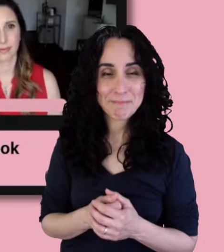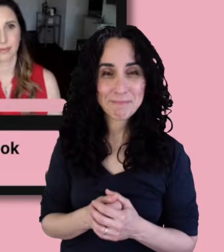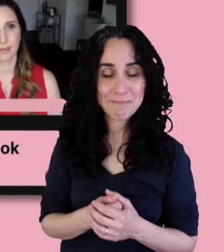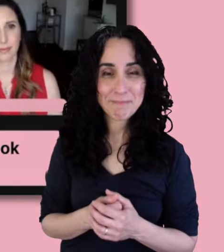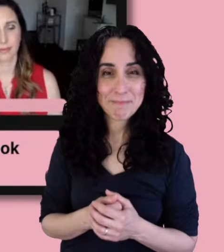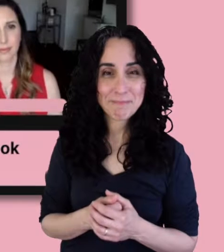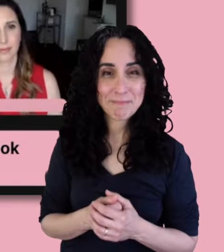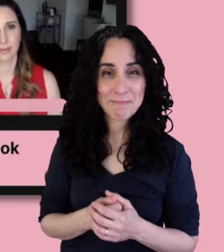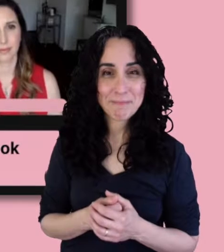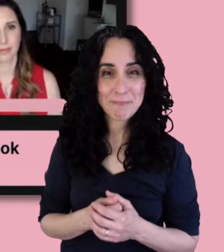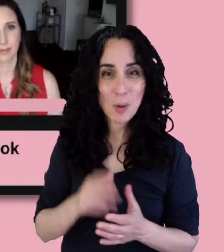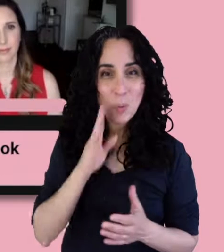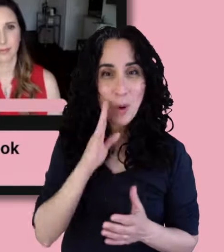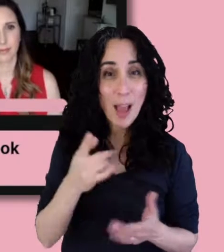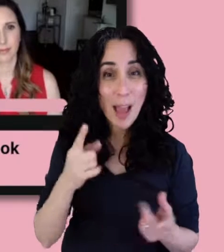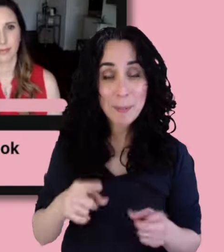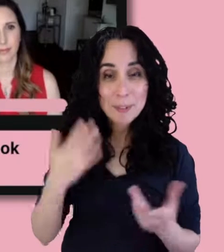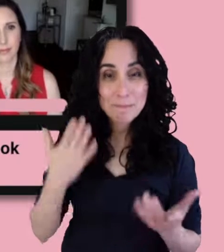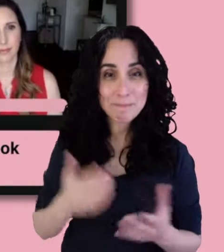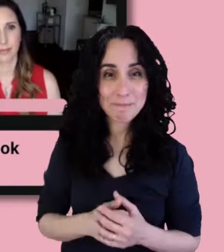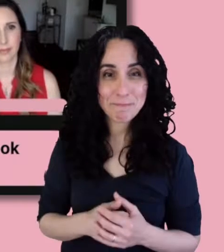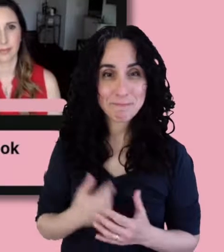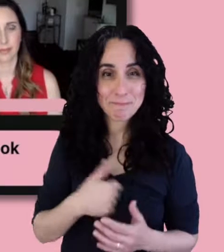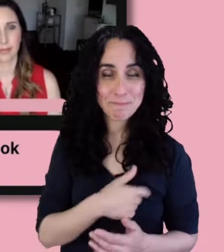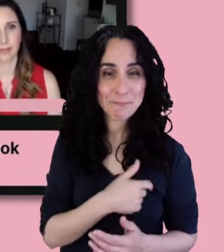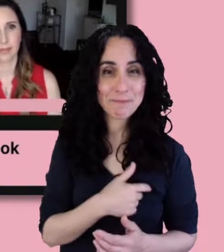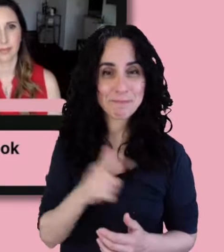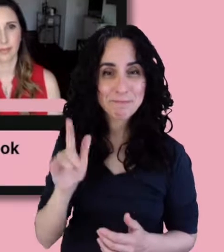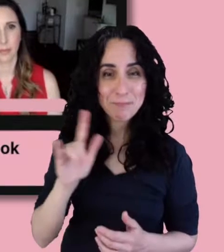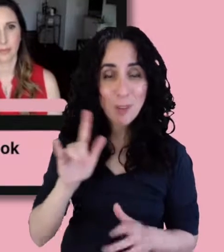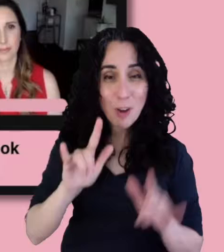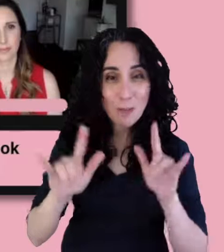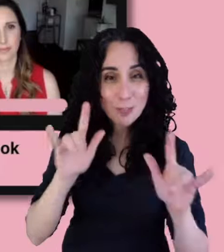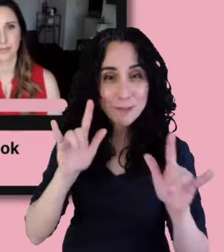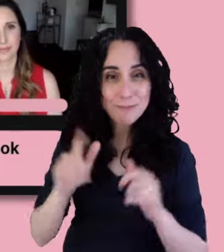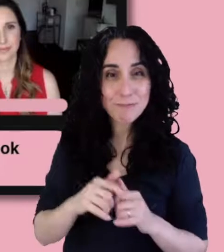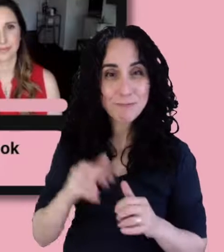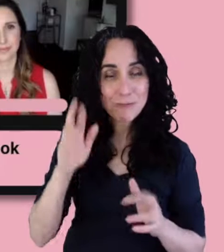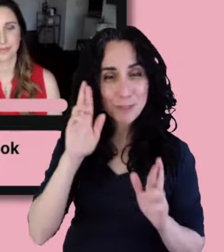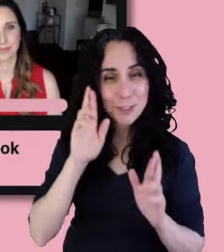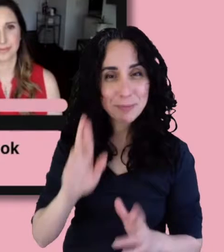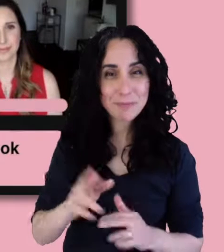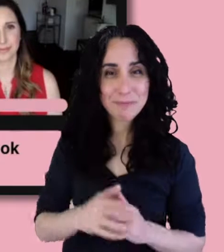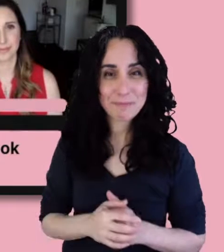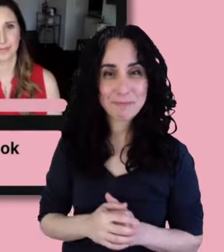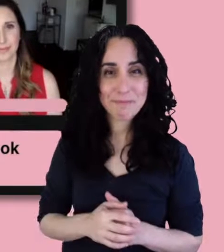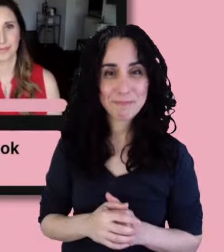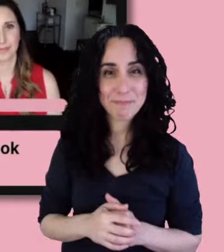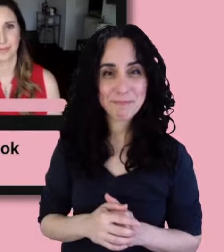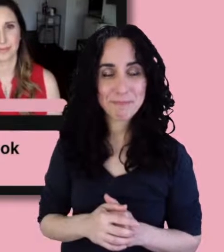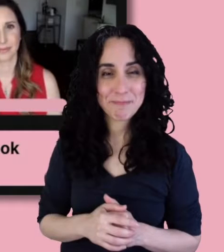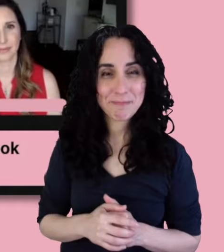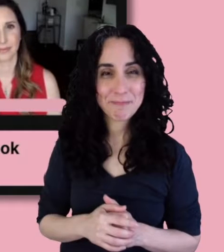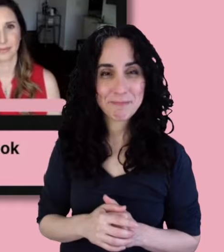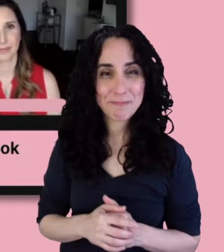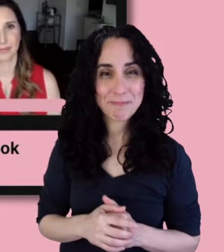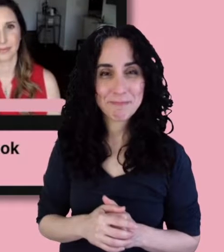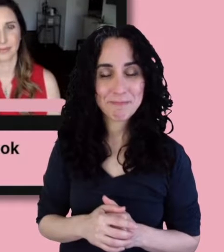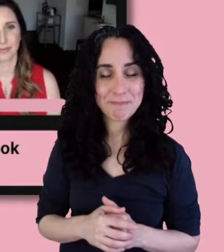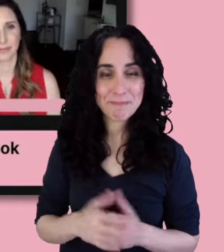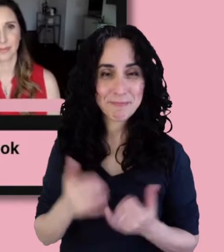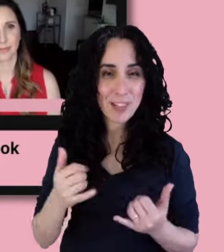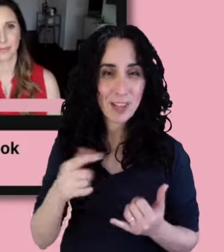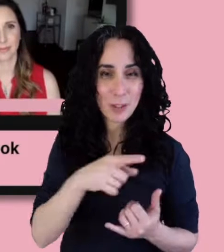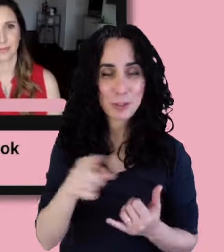this pandemic. We love you guys and we respect you as well because you are now